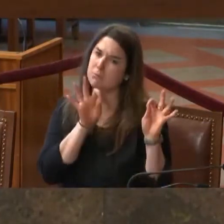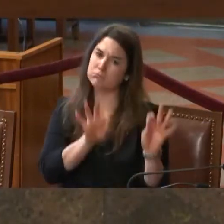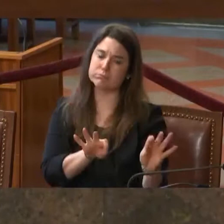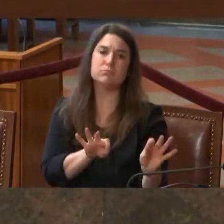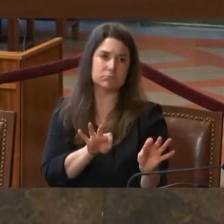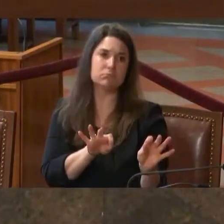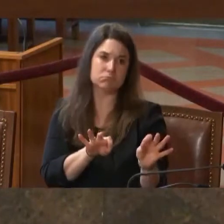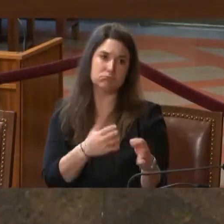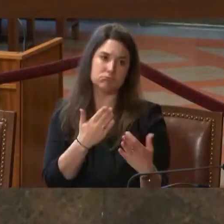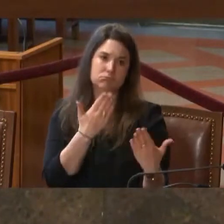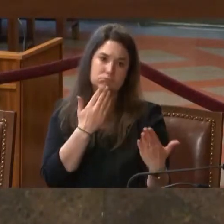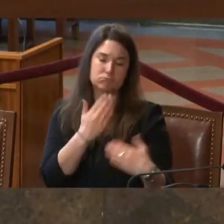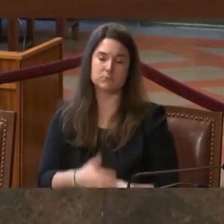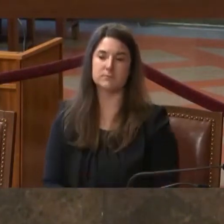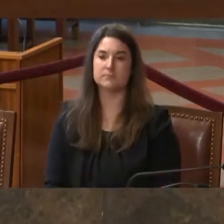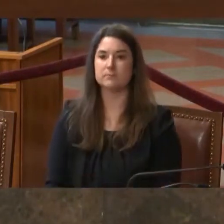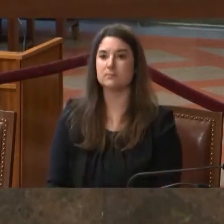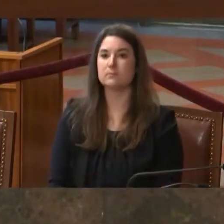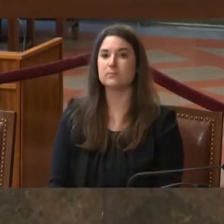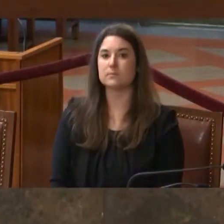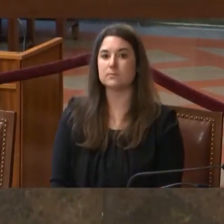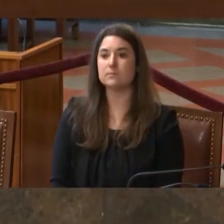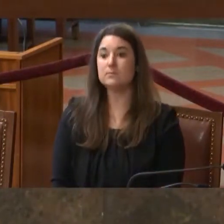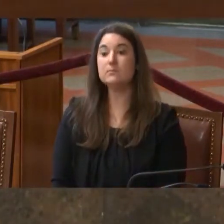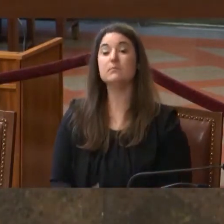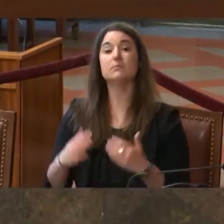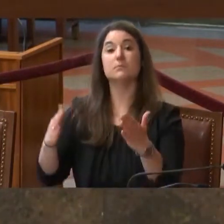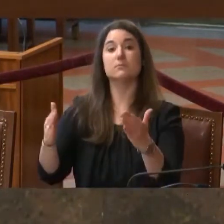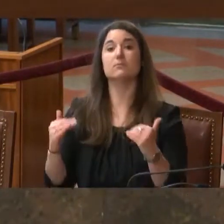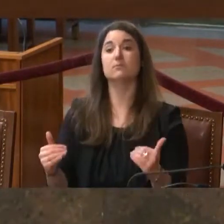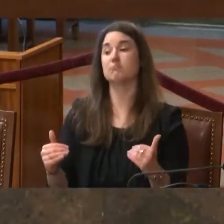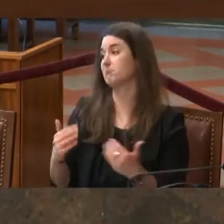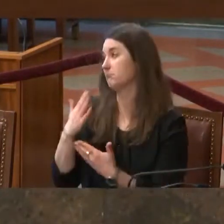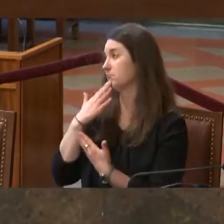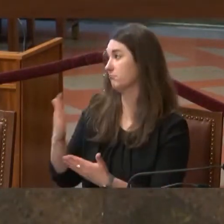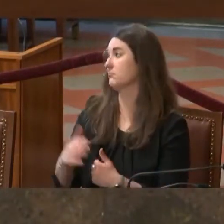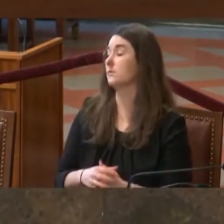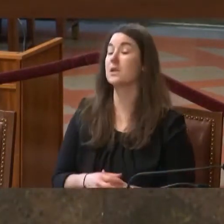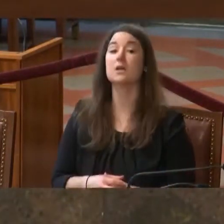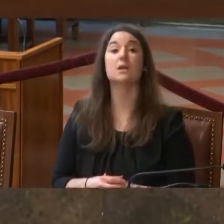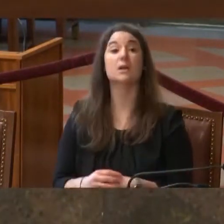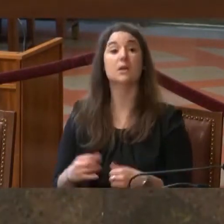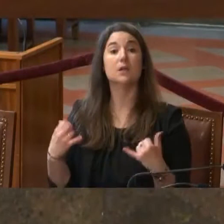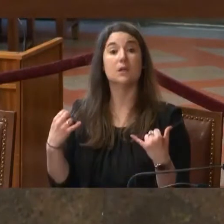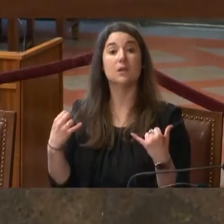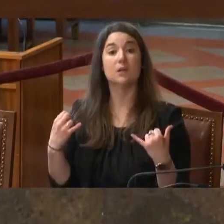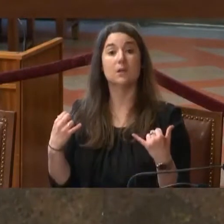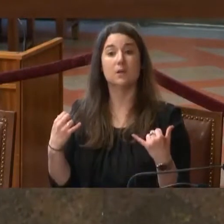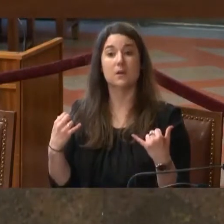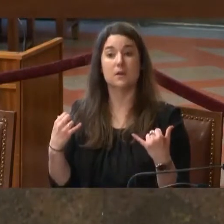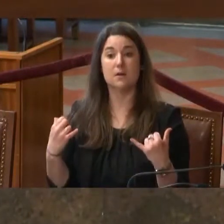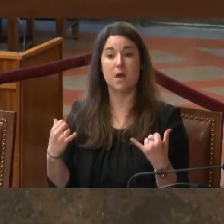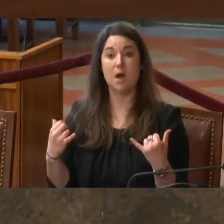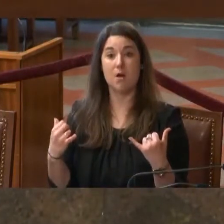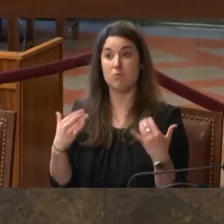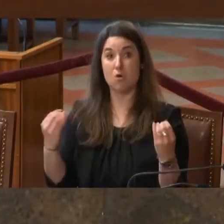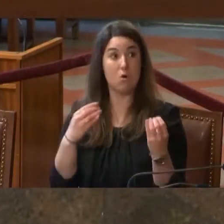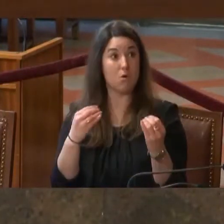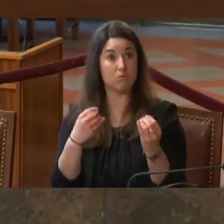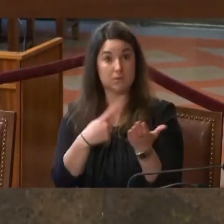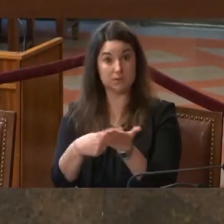have been more perfect. Thank you. And so now having... Thank you. Thank you. Seeing no further